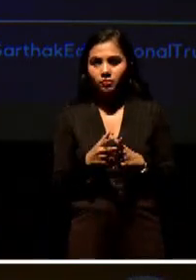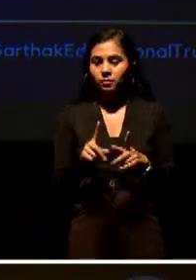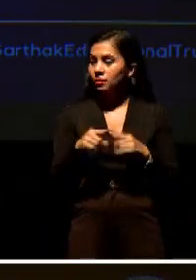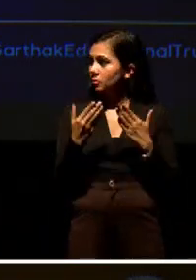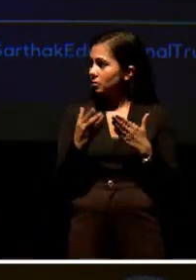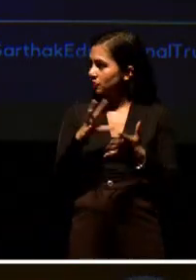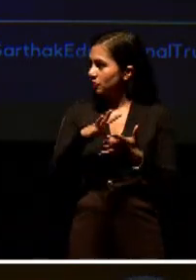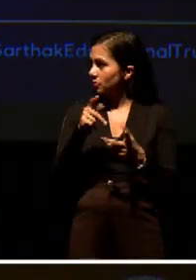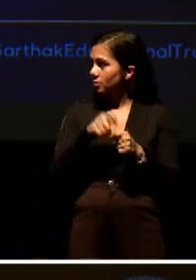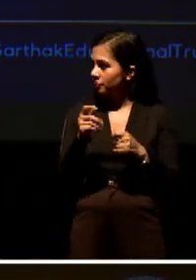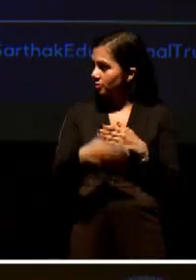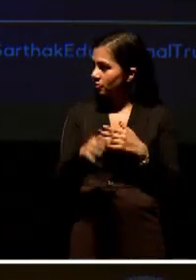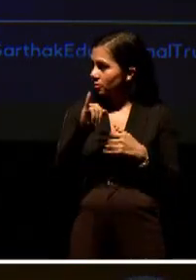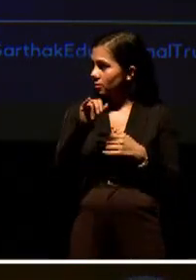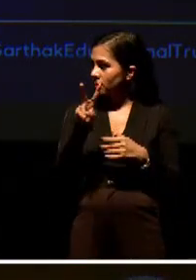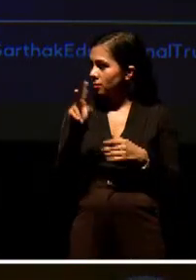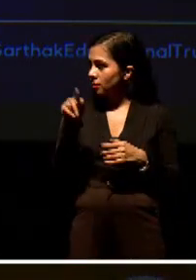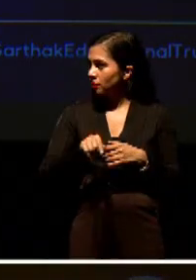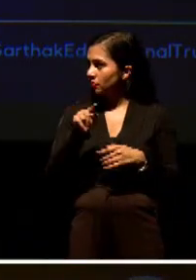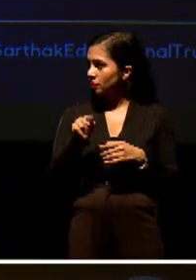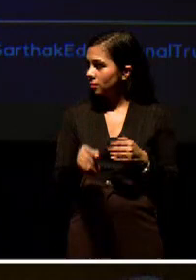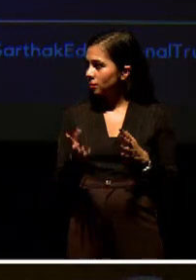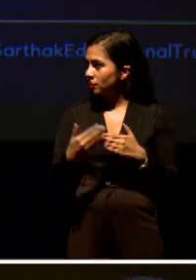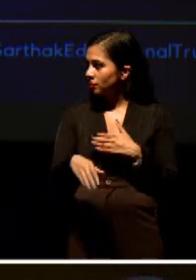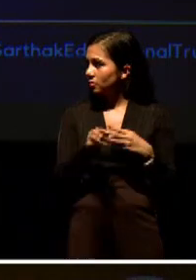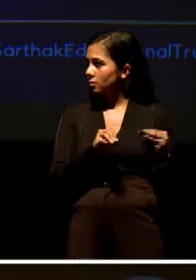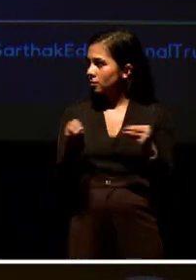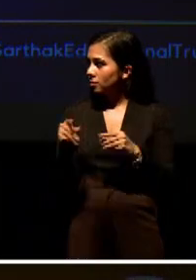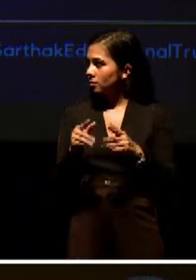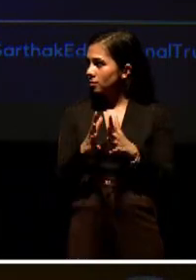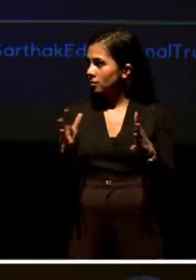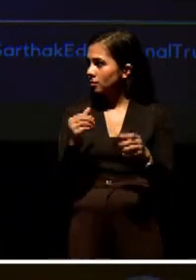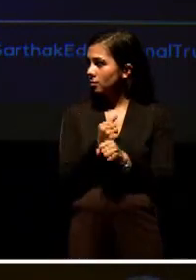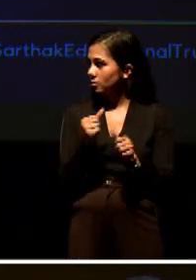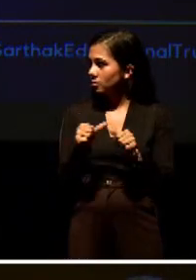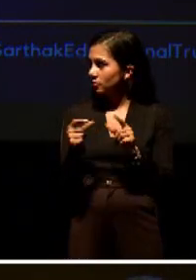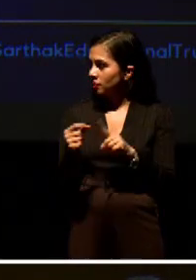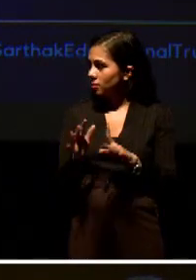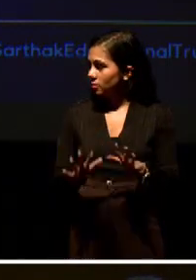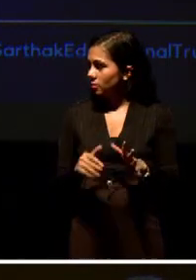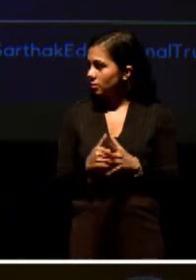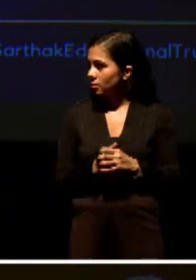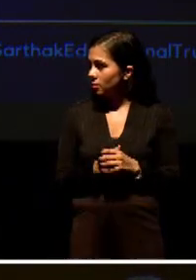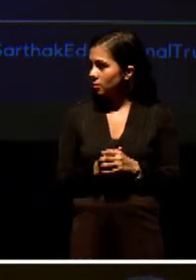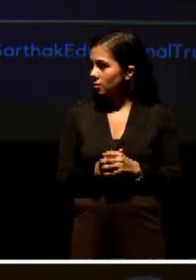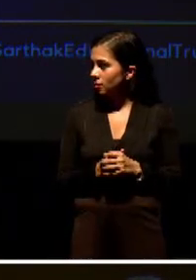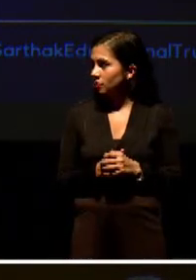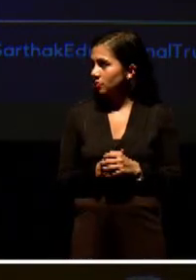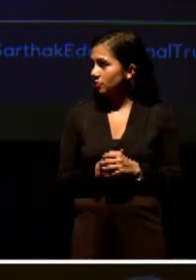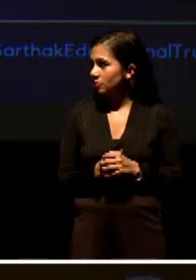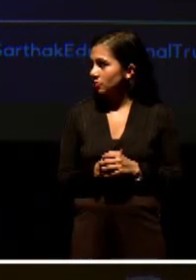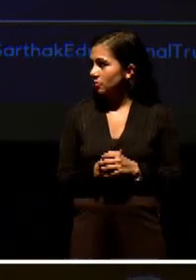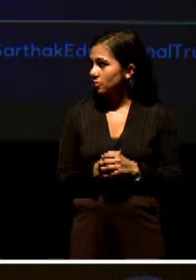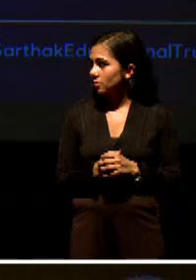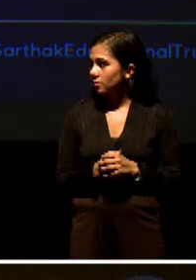and 66% improved mobility. So there is a big gap. There's a big gap in the sense that the